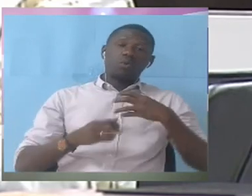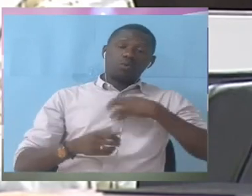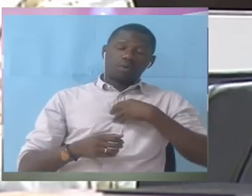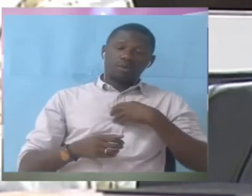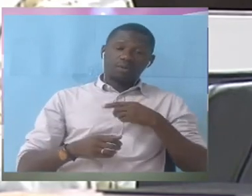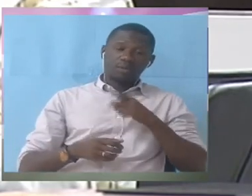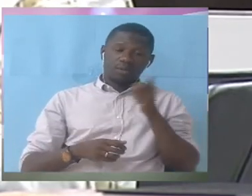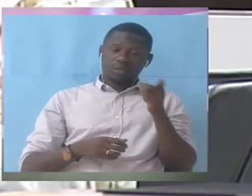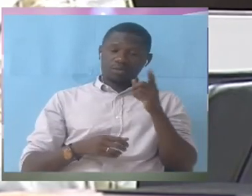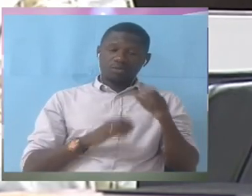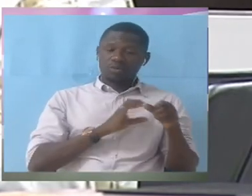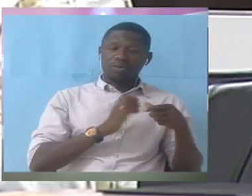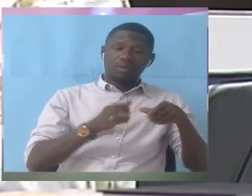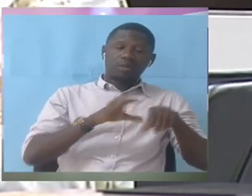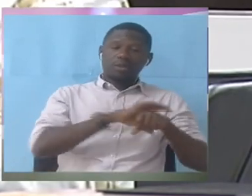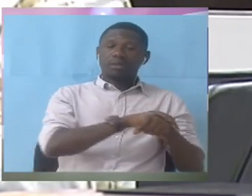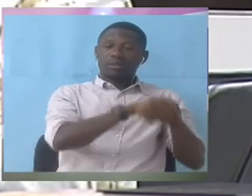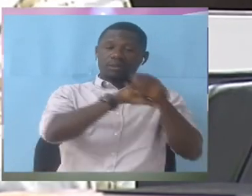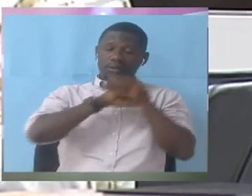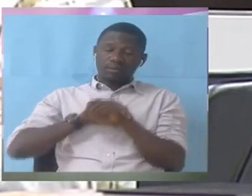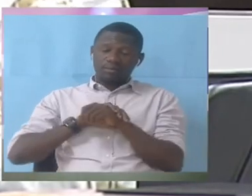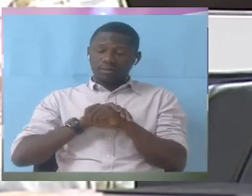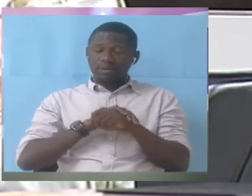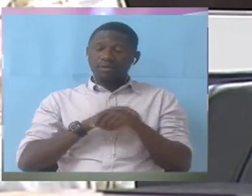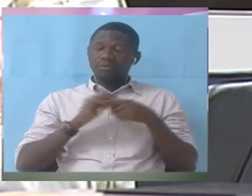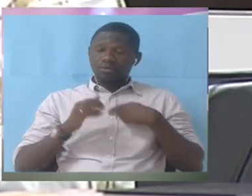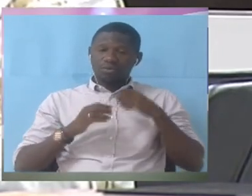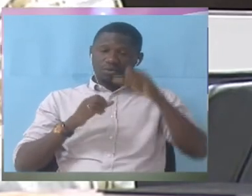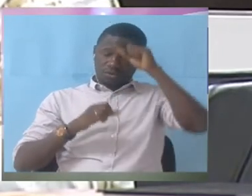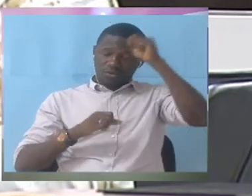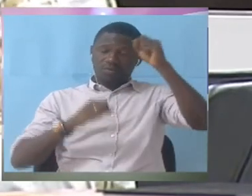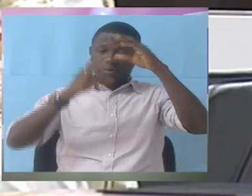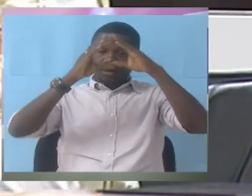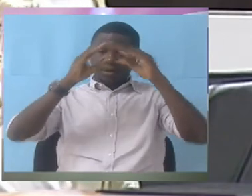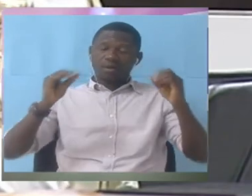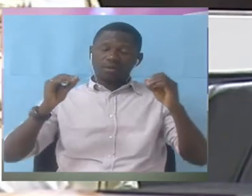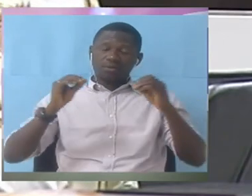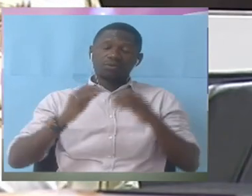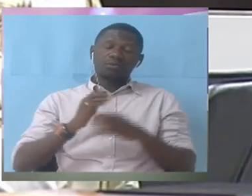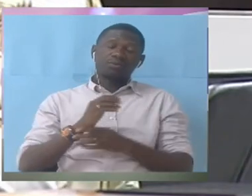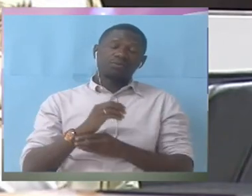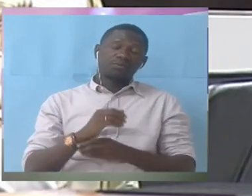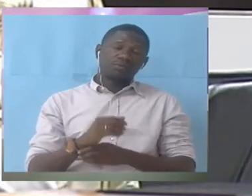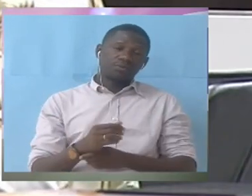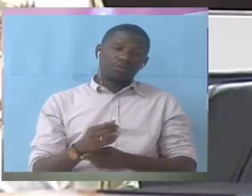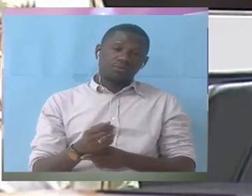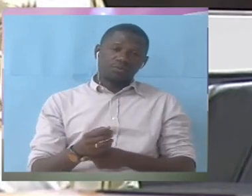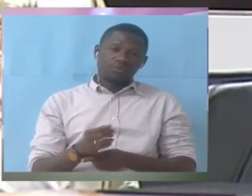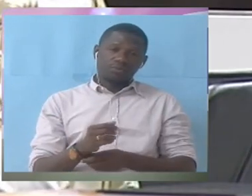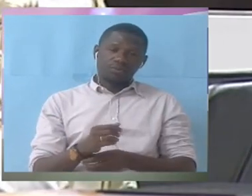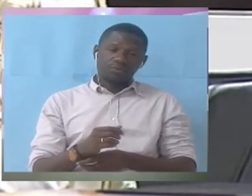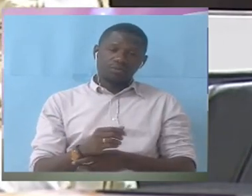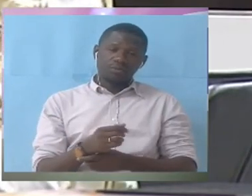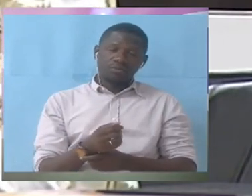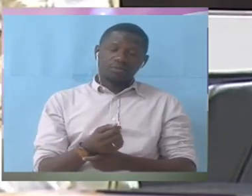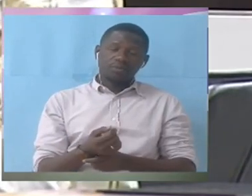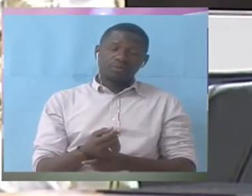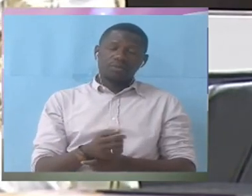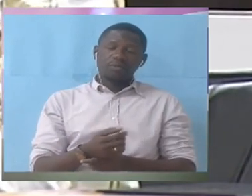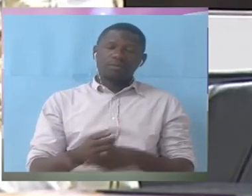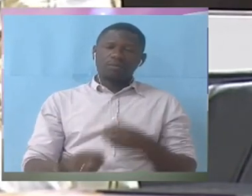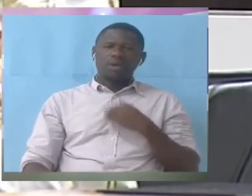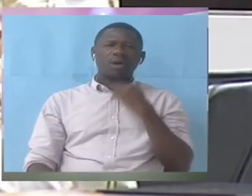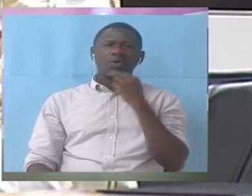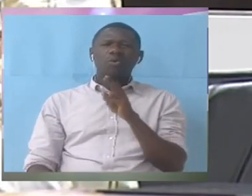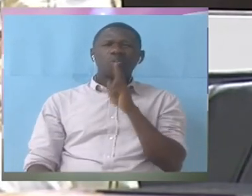wanted him to take me to the State House. Ci la ma dal di ne ma boss bi day dafa bëgg ma yobbu la State House. And I asked, who is the